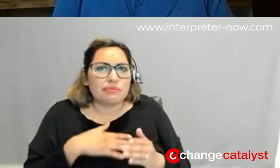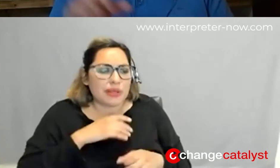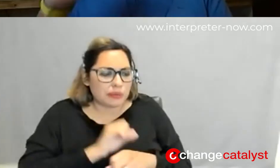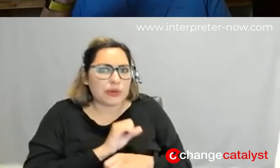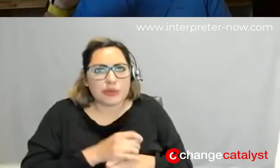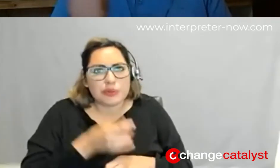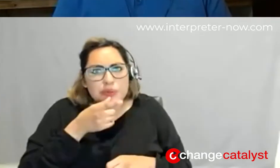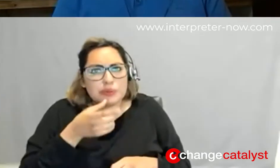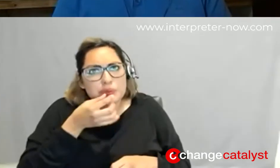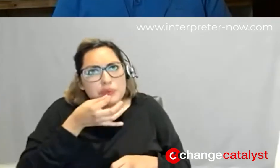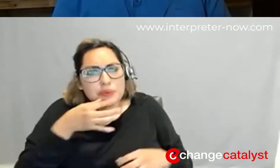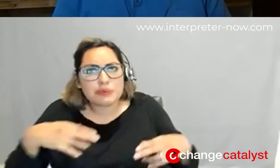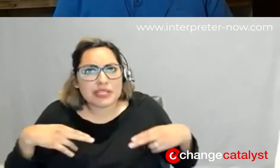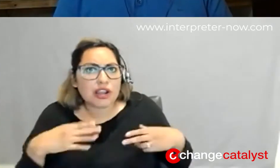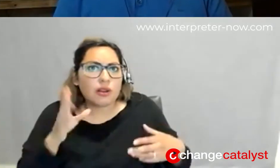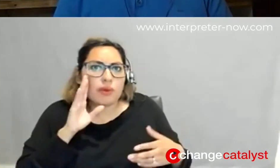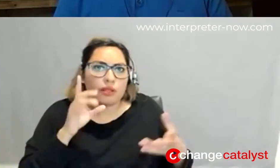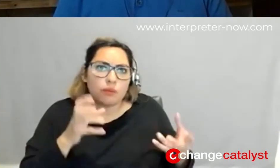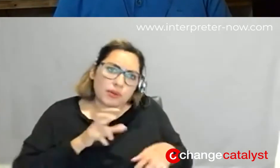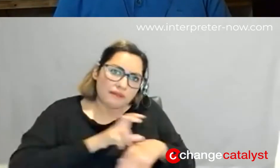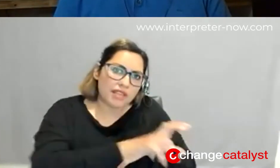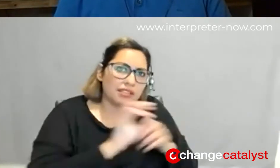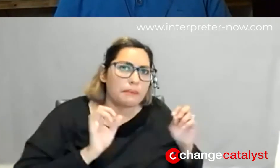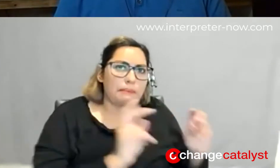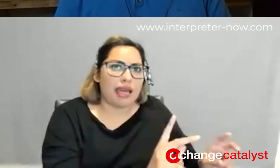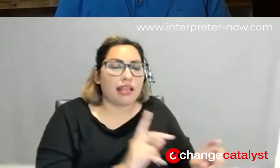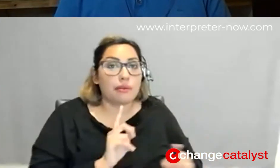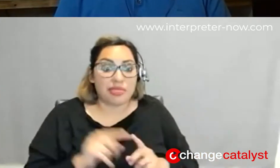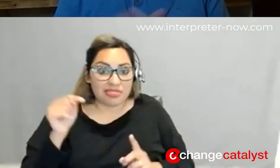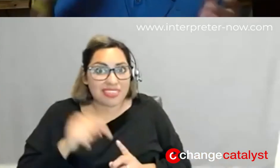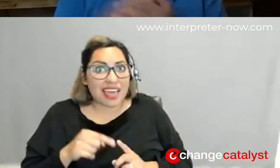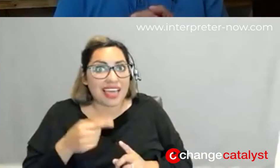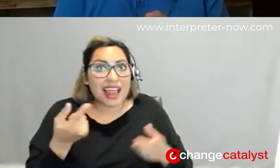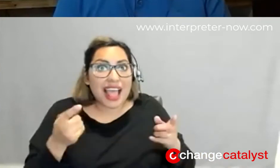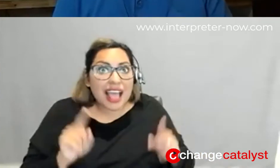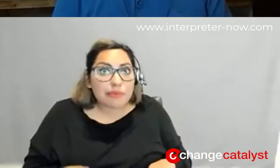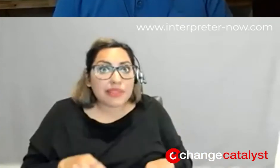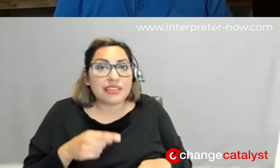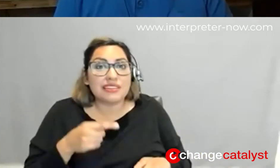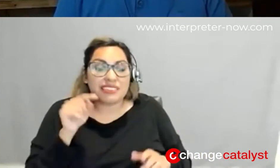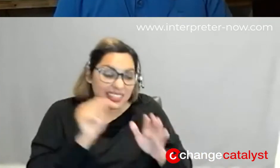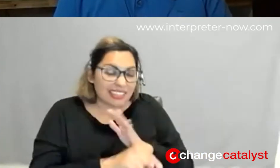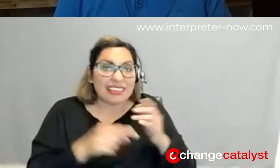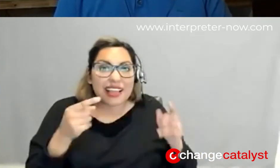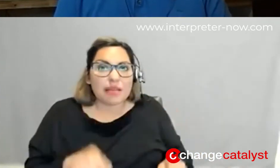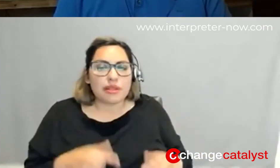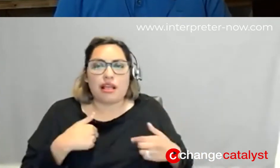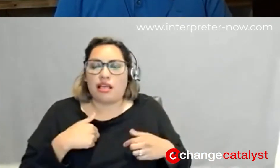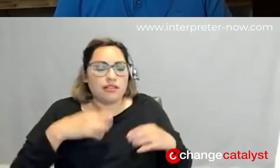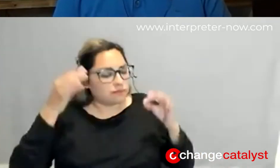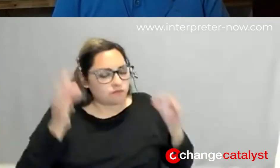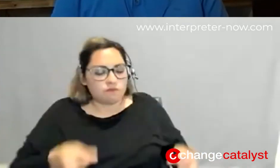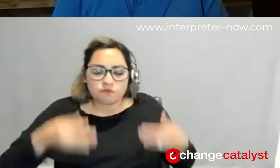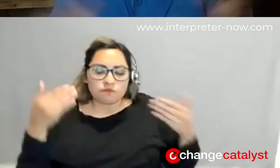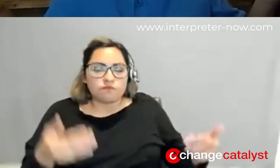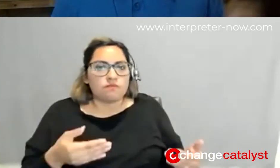That helped crystallize it, and I put a number on it. Most immediately I said, all right, I'm going to spend $100,000 on investing